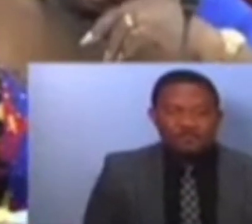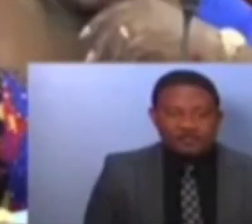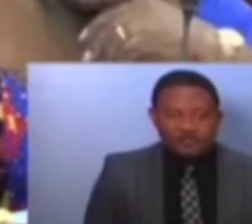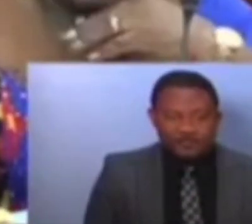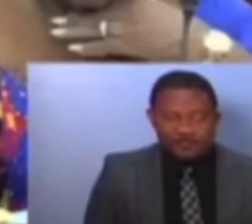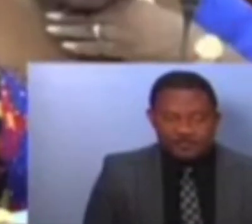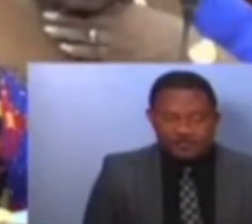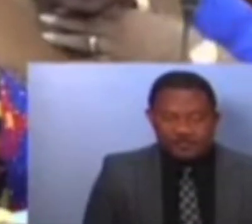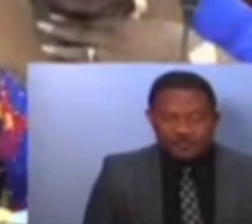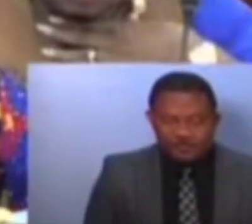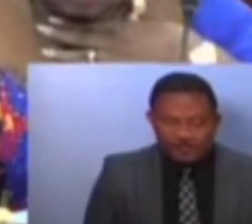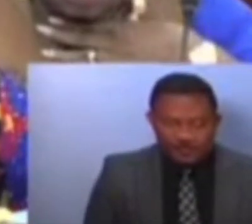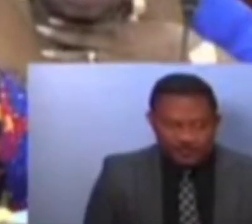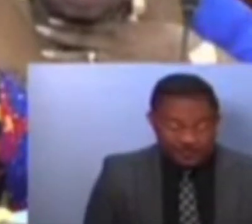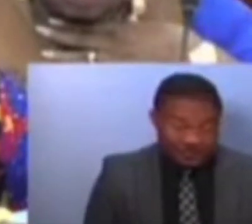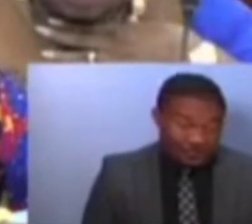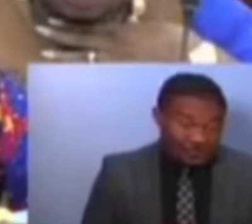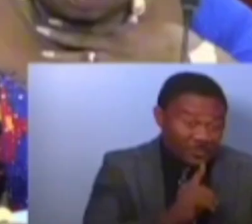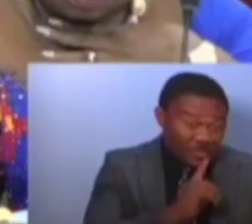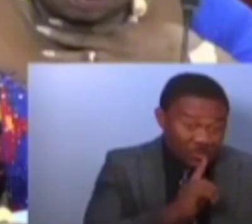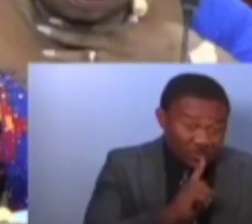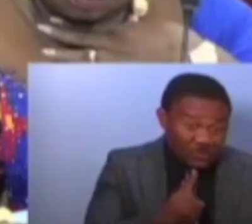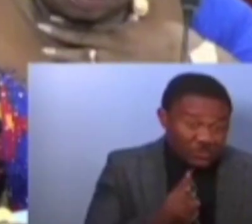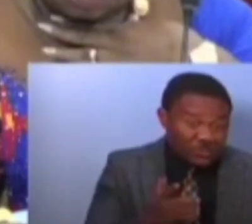it is part of the rules of democracy